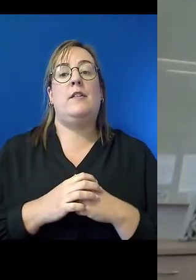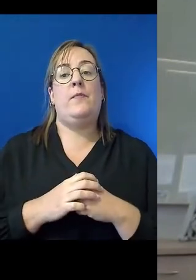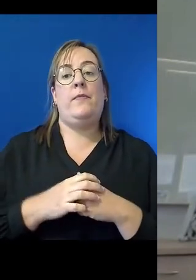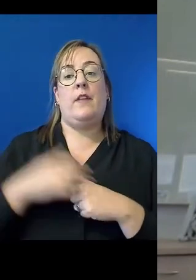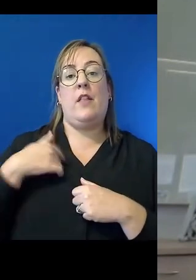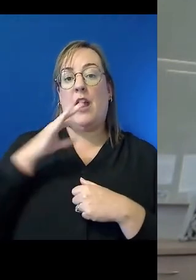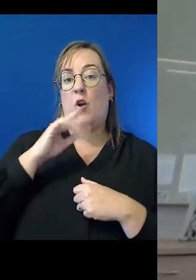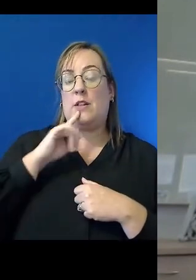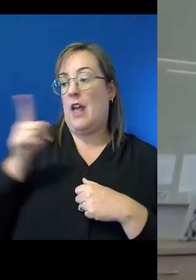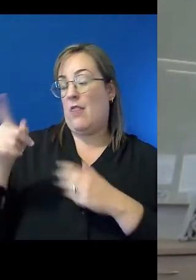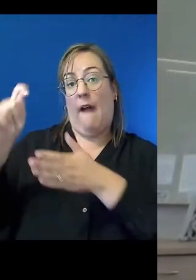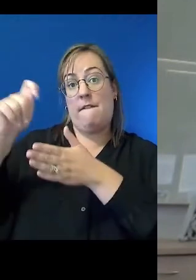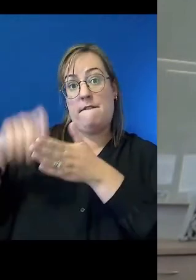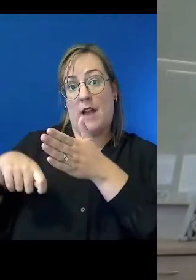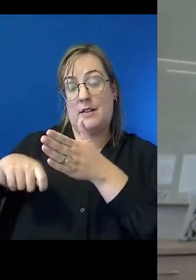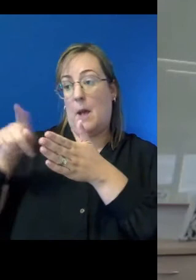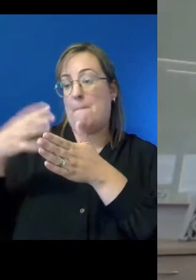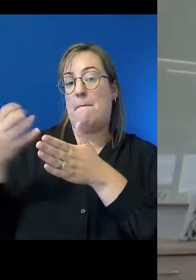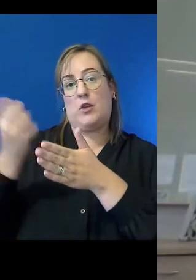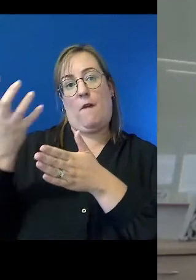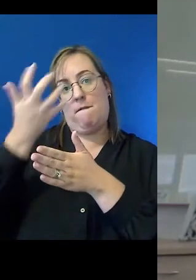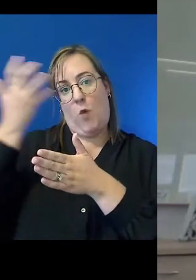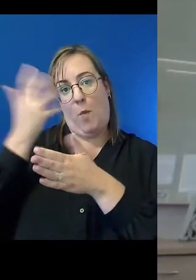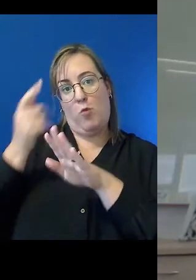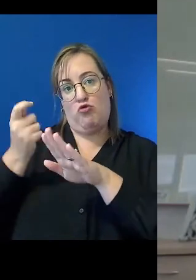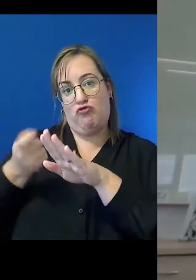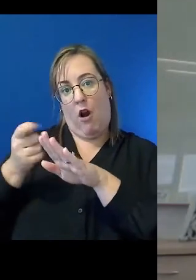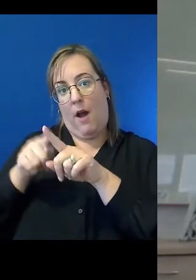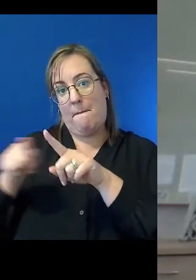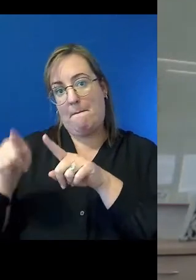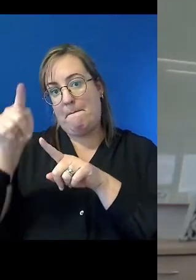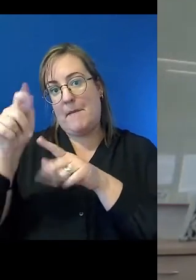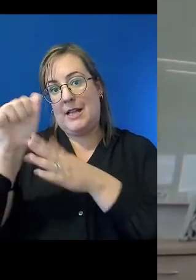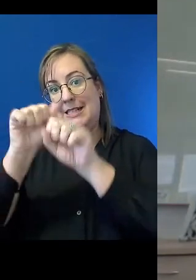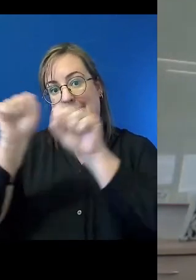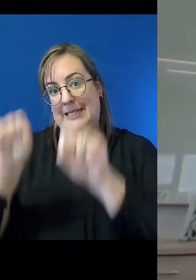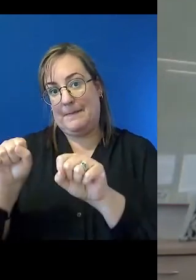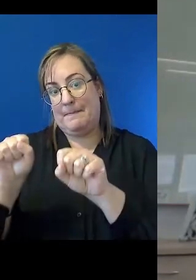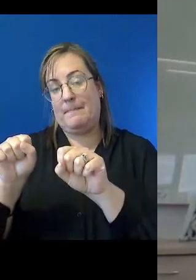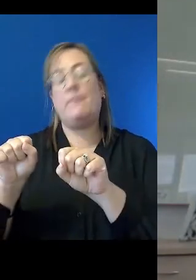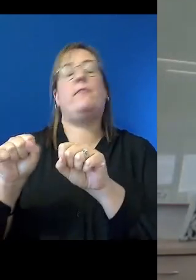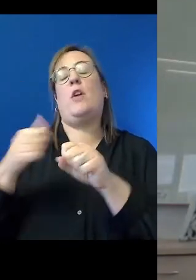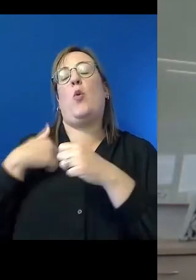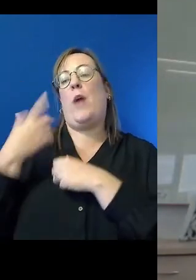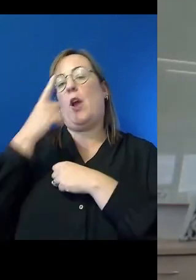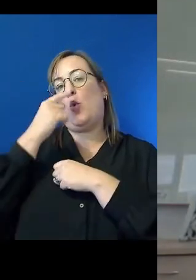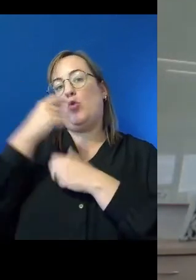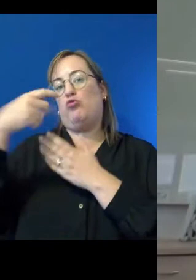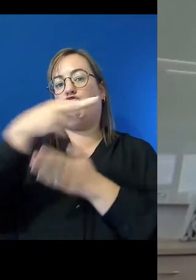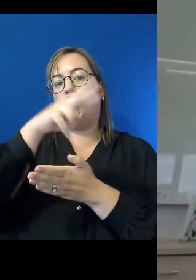through the formal criminal justice system, we will use our common law right of discretion, and we will refer that